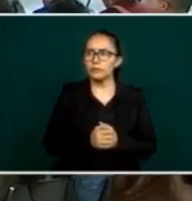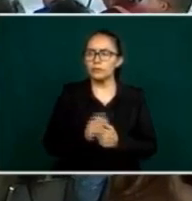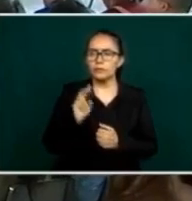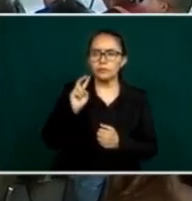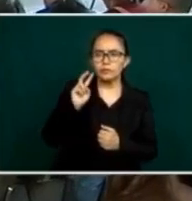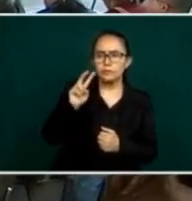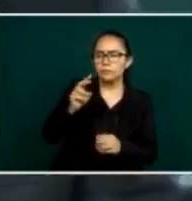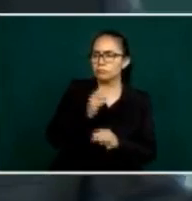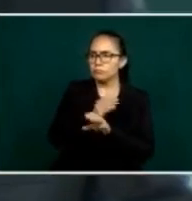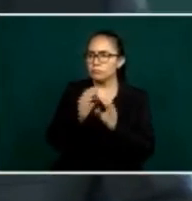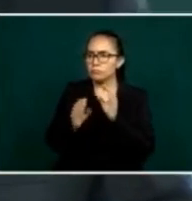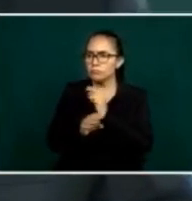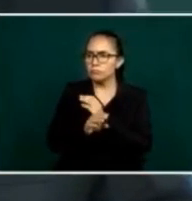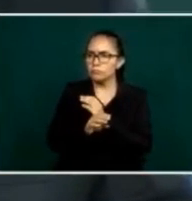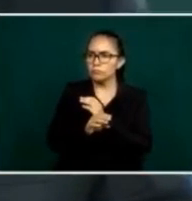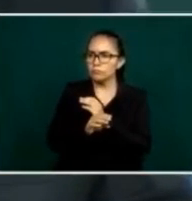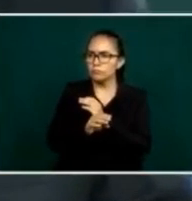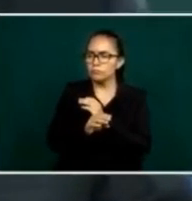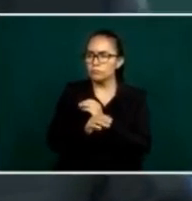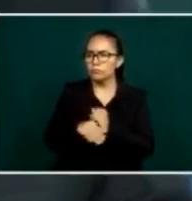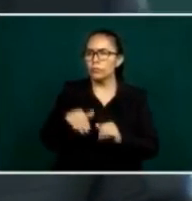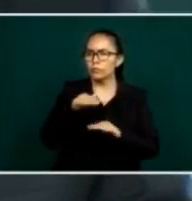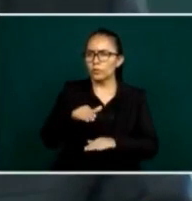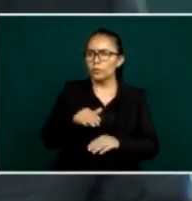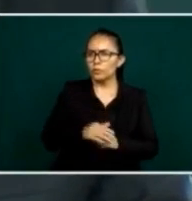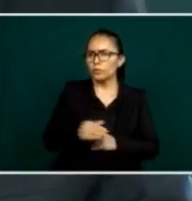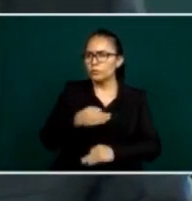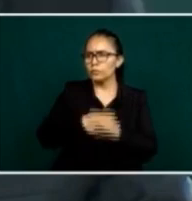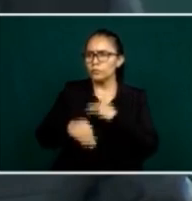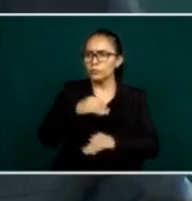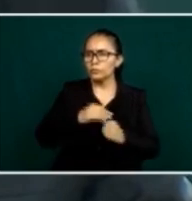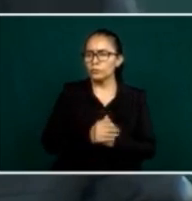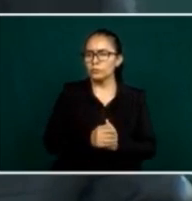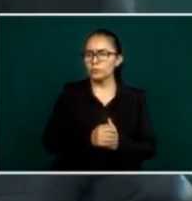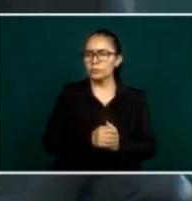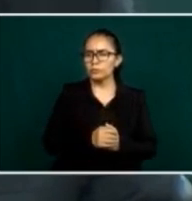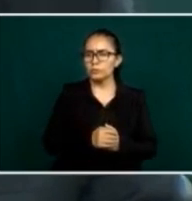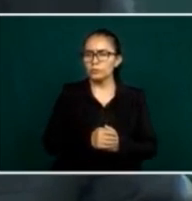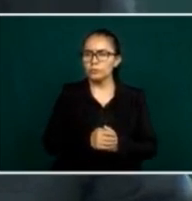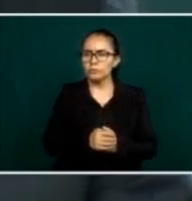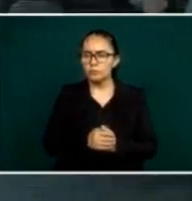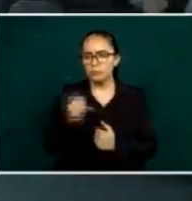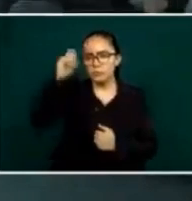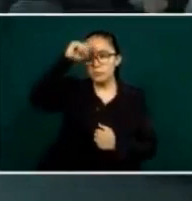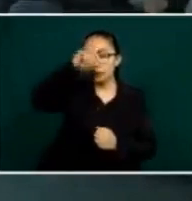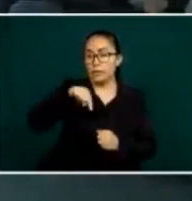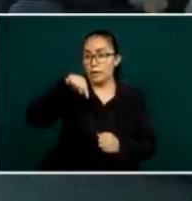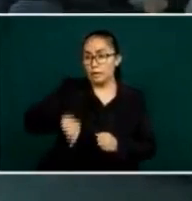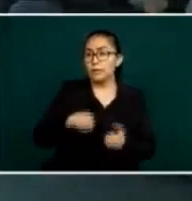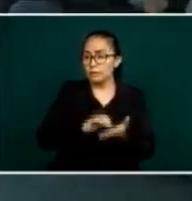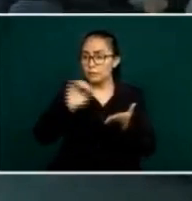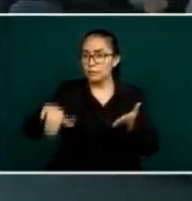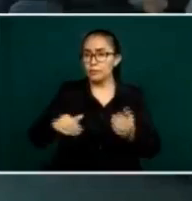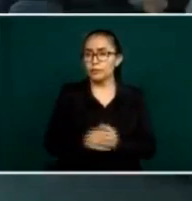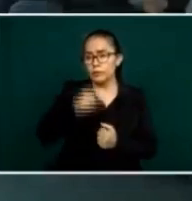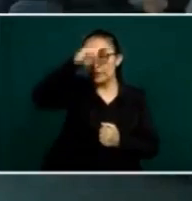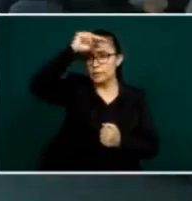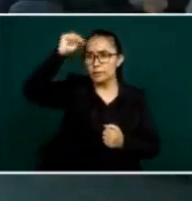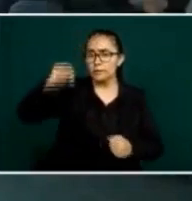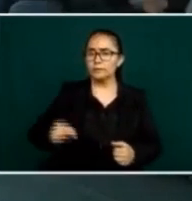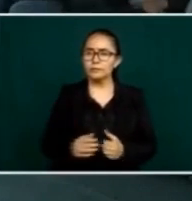so that you let us know what's going on in details of injustices. Here, for